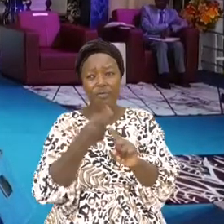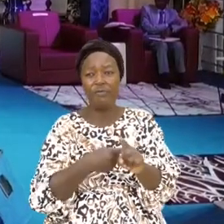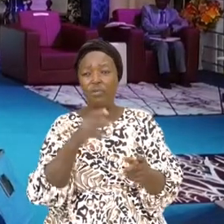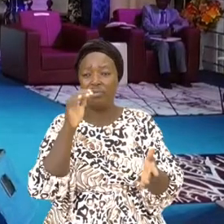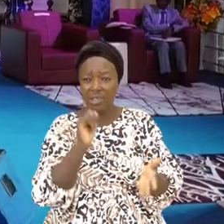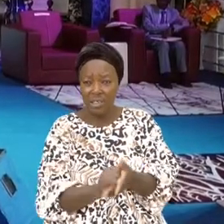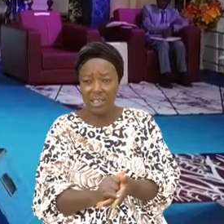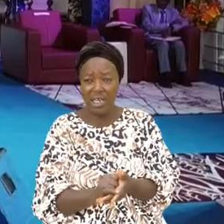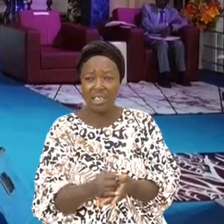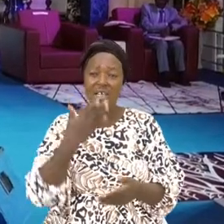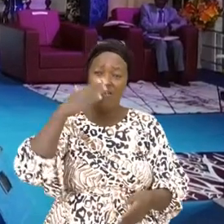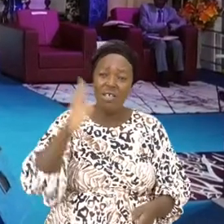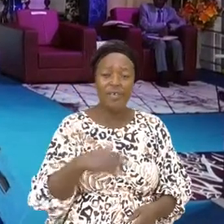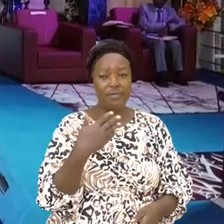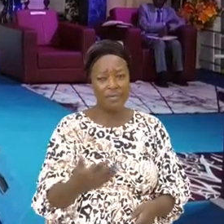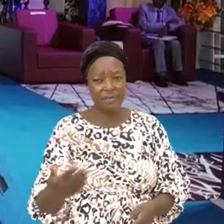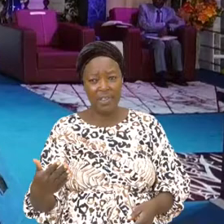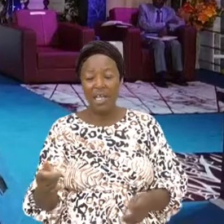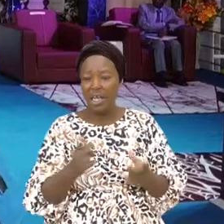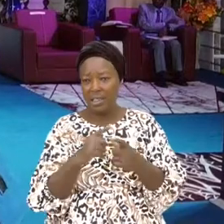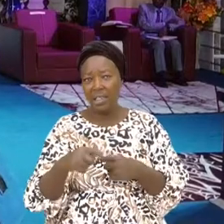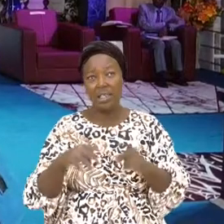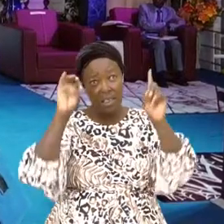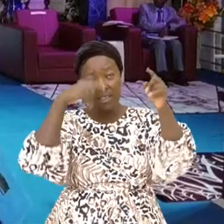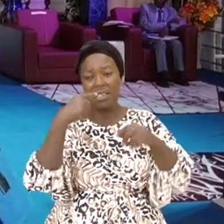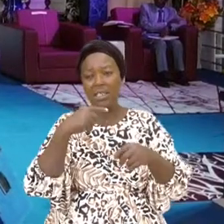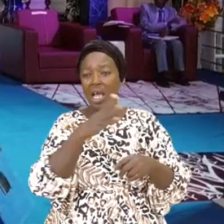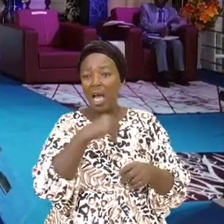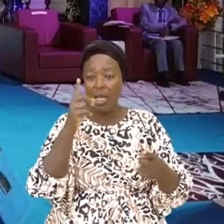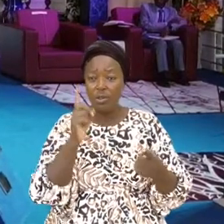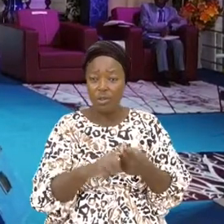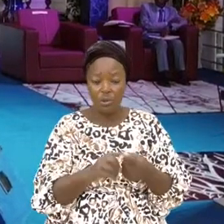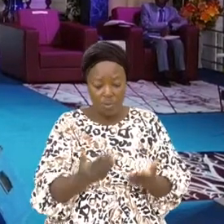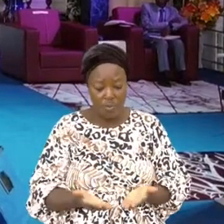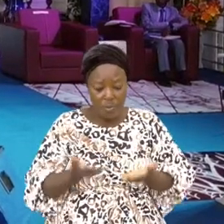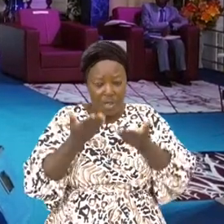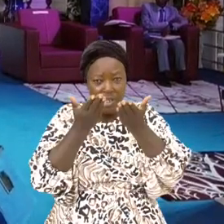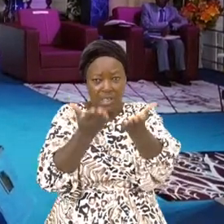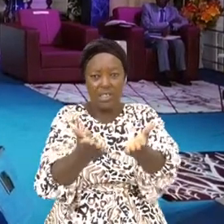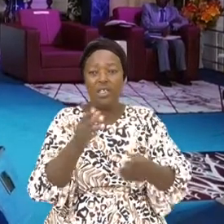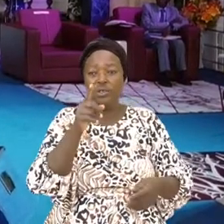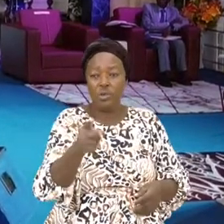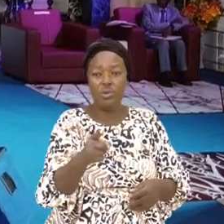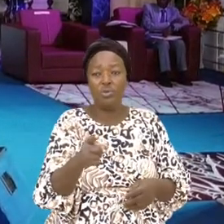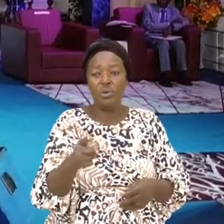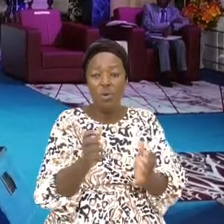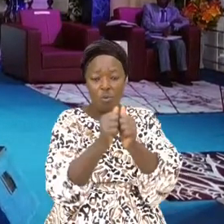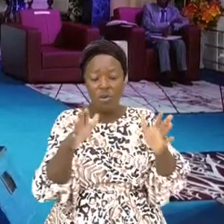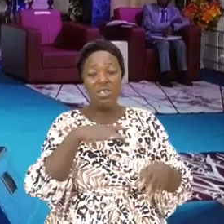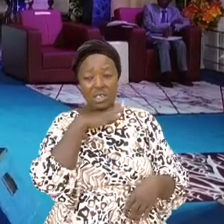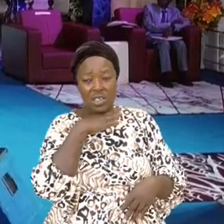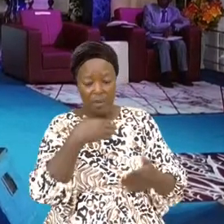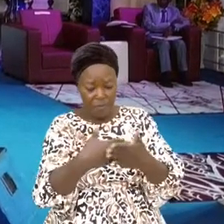that evil thing. And then it says, and to present you faultless before